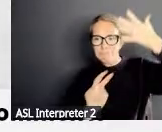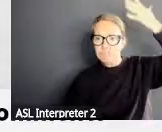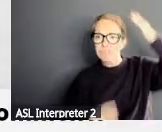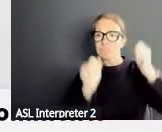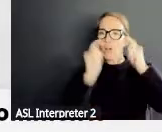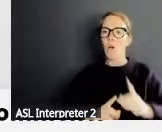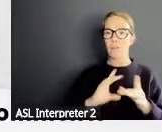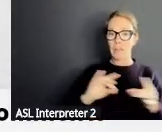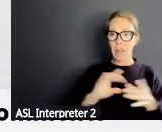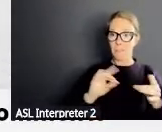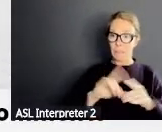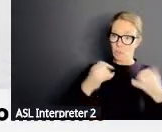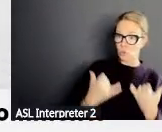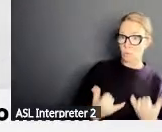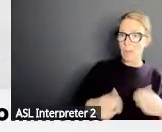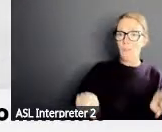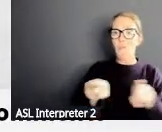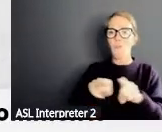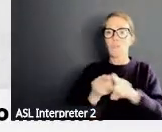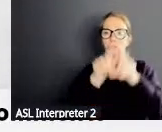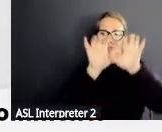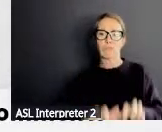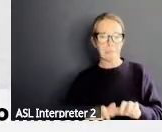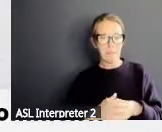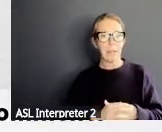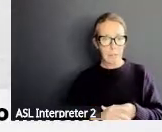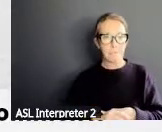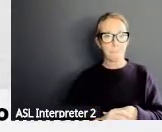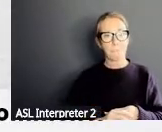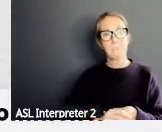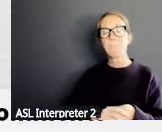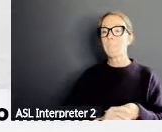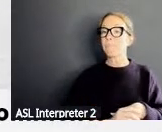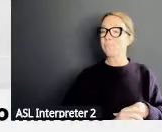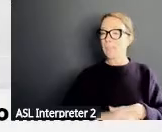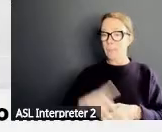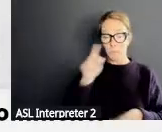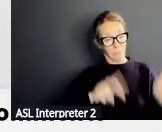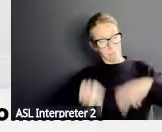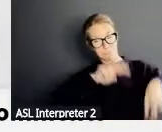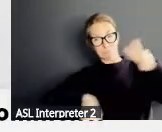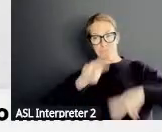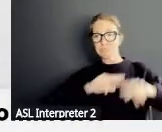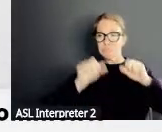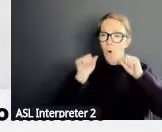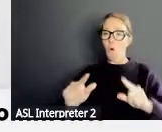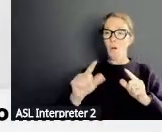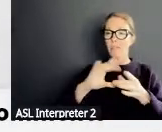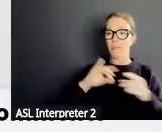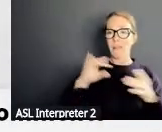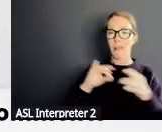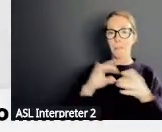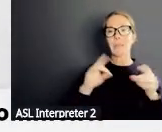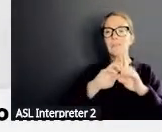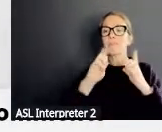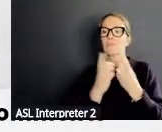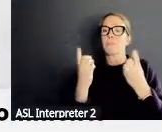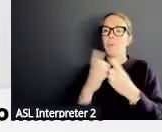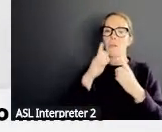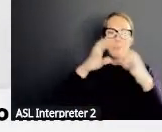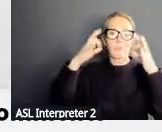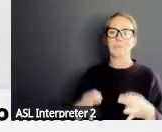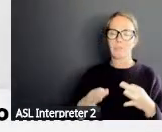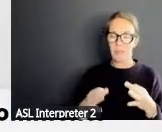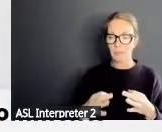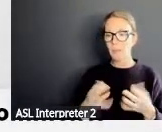well as those written comments that we will receive. After carefully reviewing all the comments, the department will decide